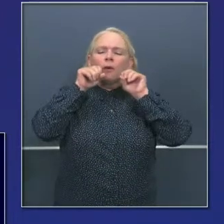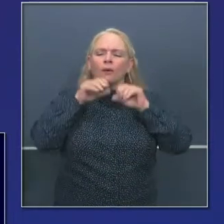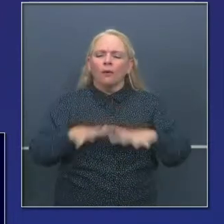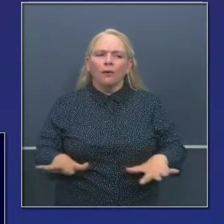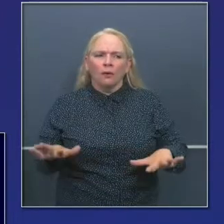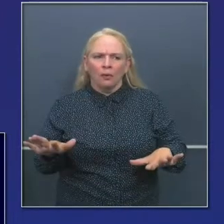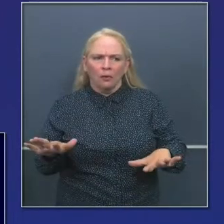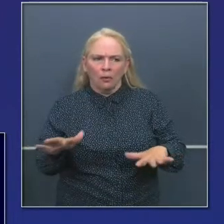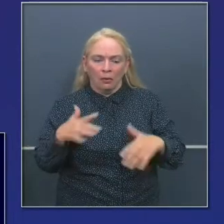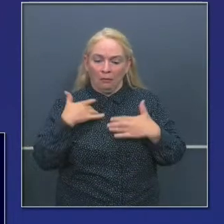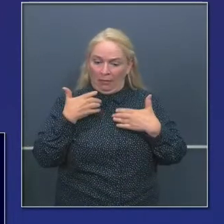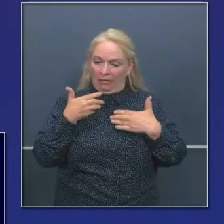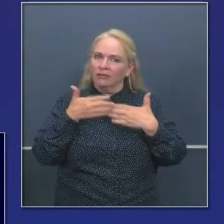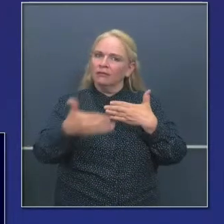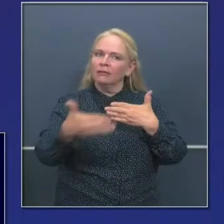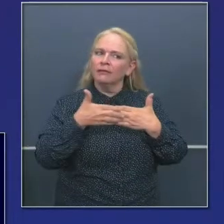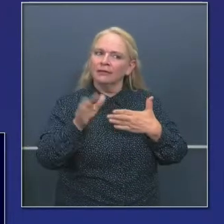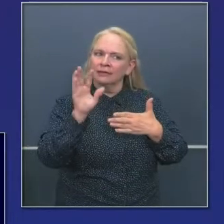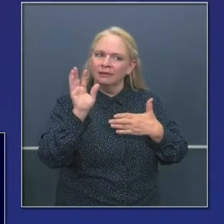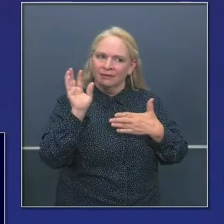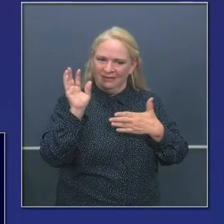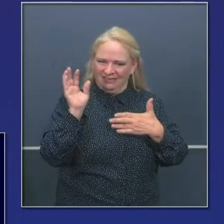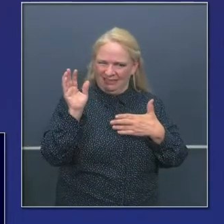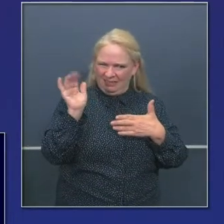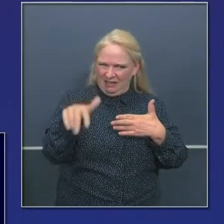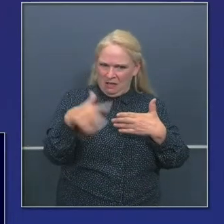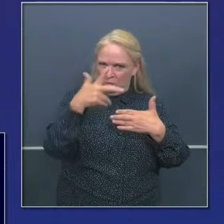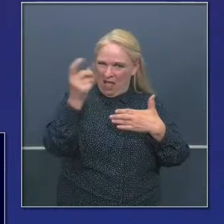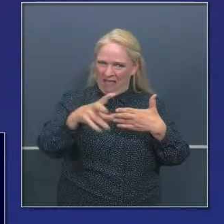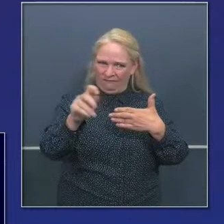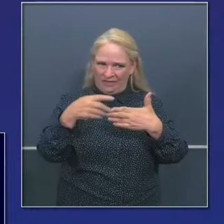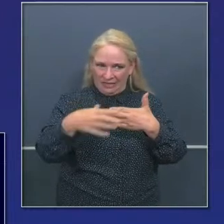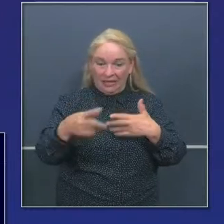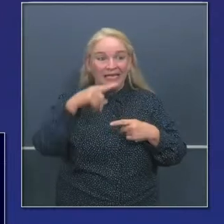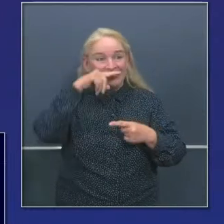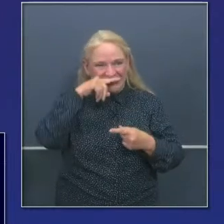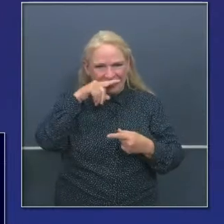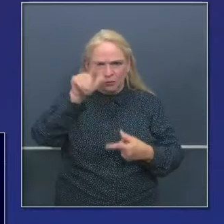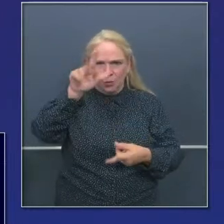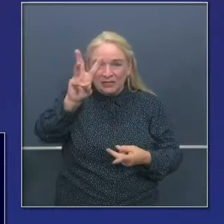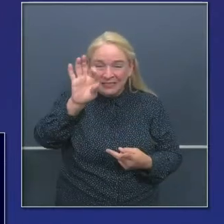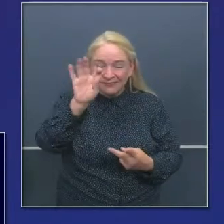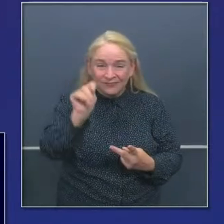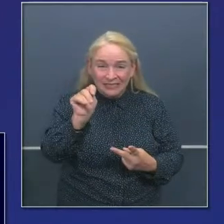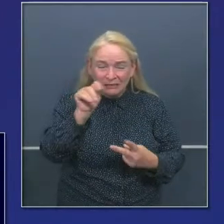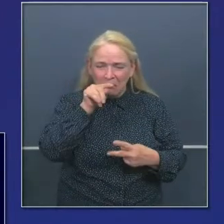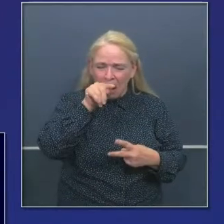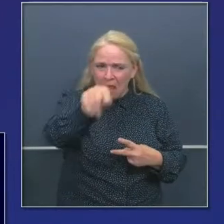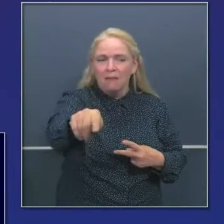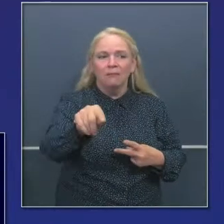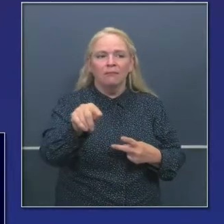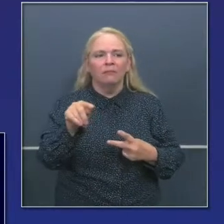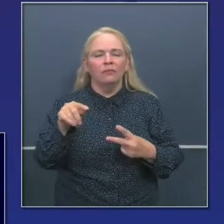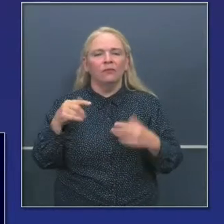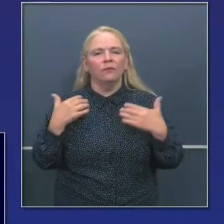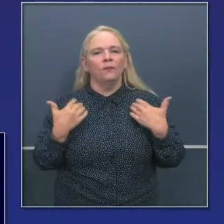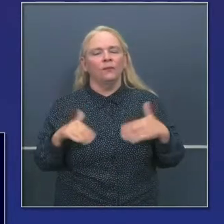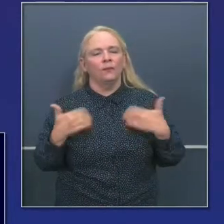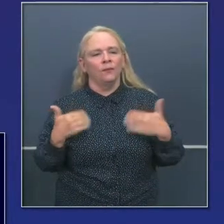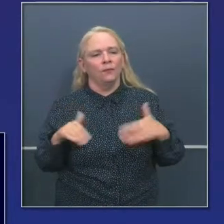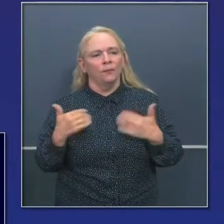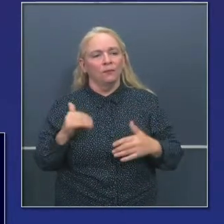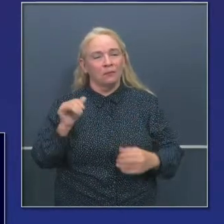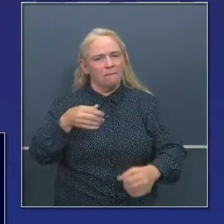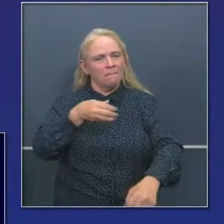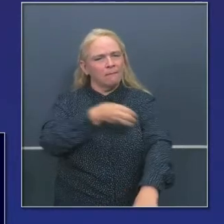as far as 4.5 feet. But if you sneeze, 26 feet. So it's just a reminder of the power and potency